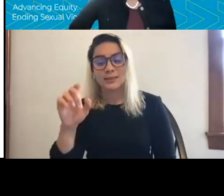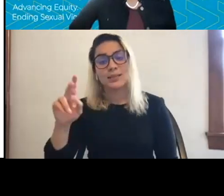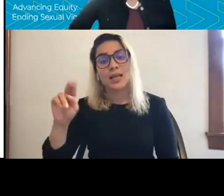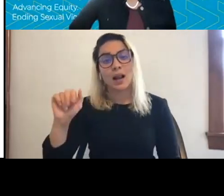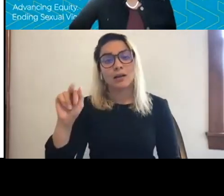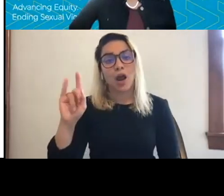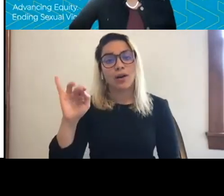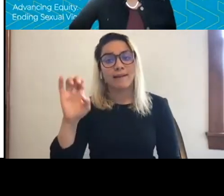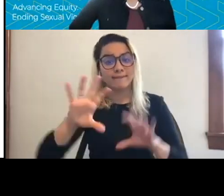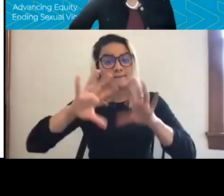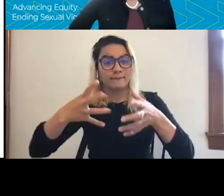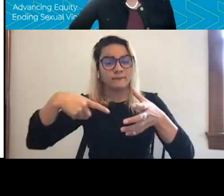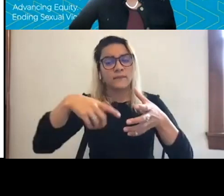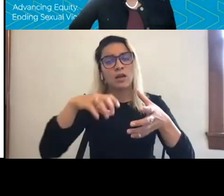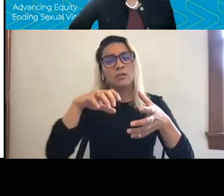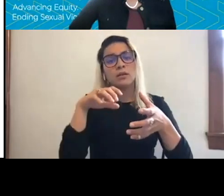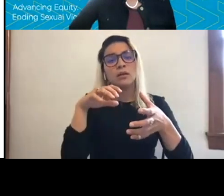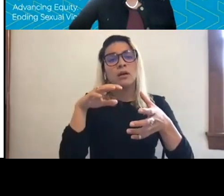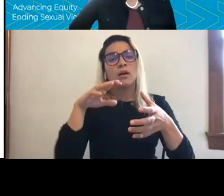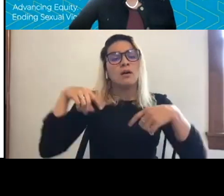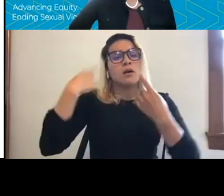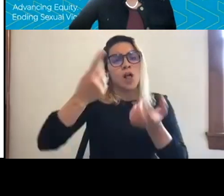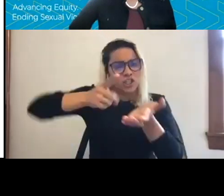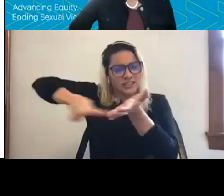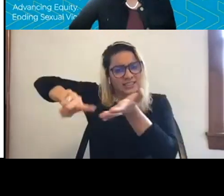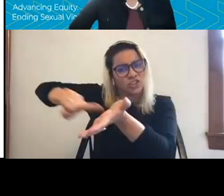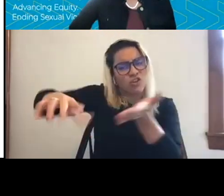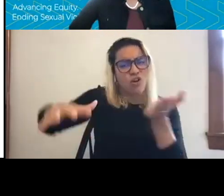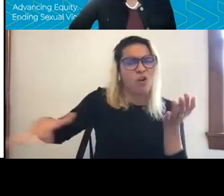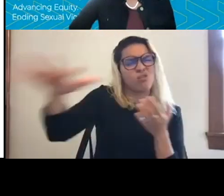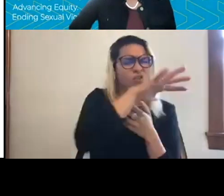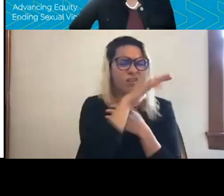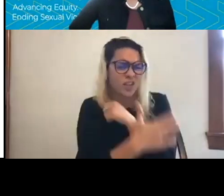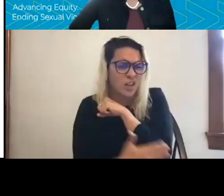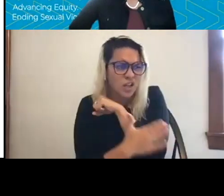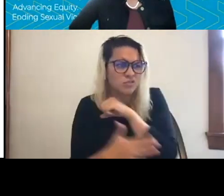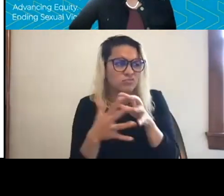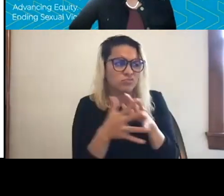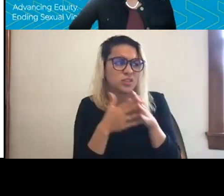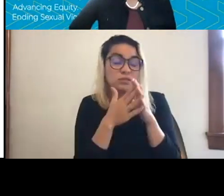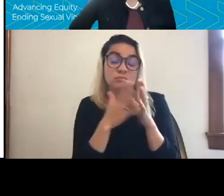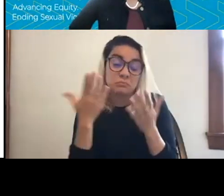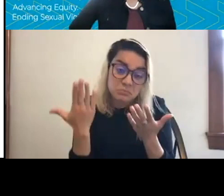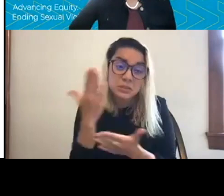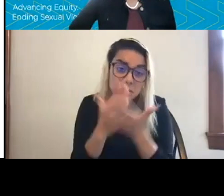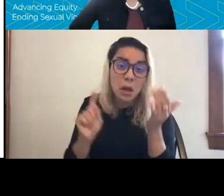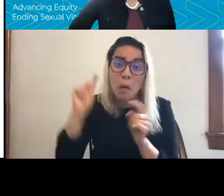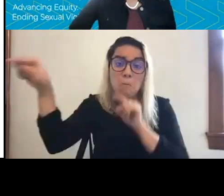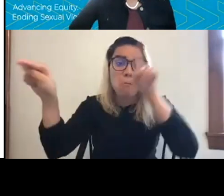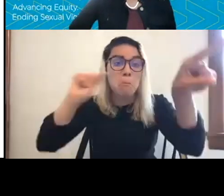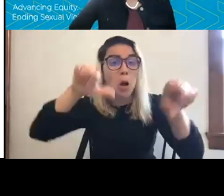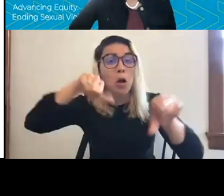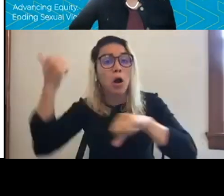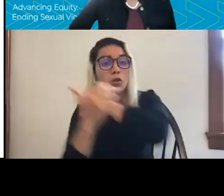of research all across the country. There's actually been some research done globally. We've done deep dives in a